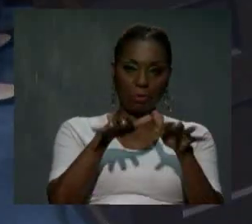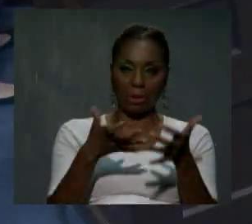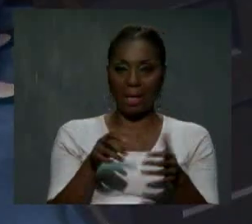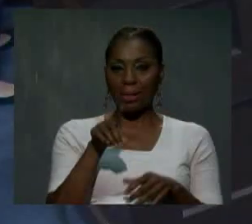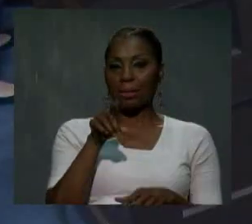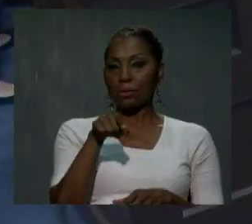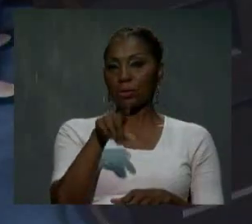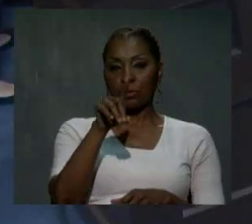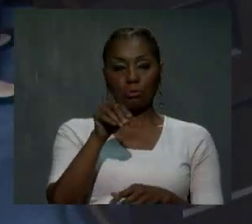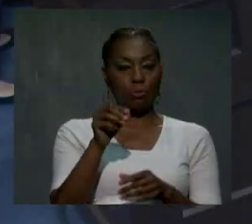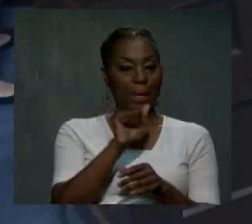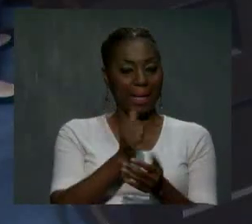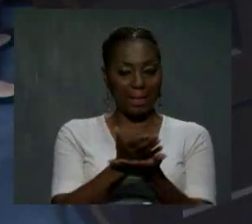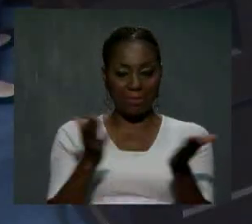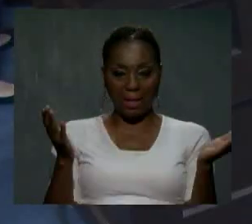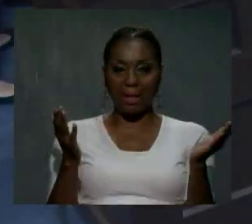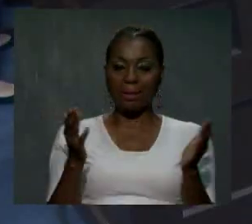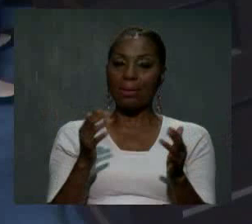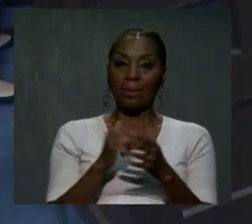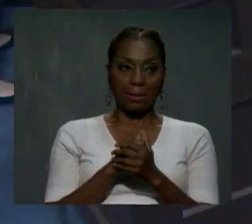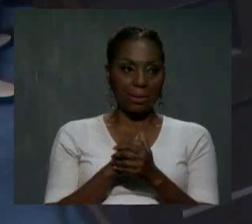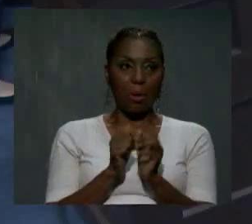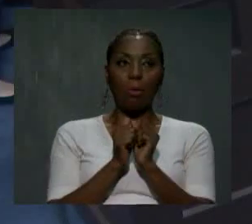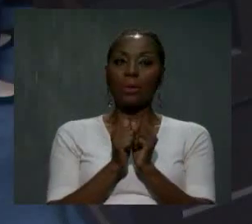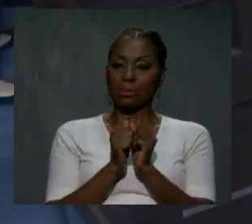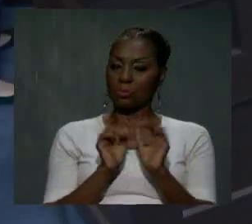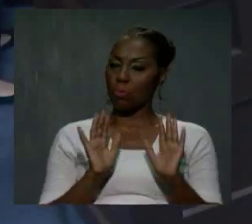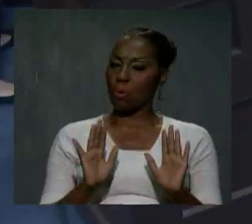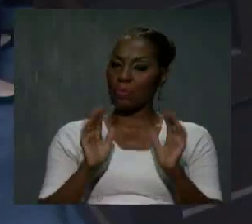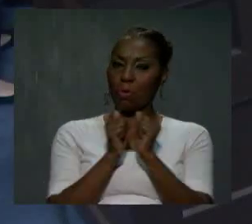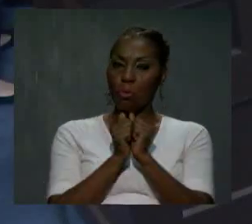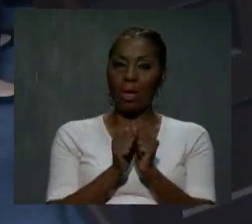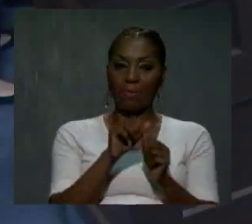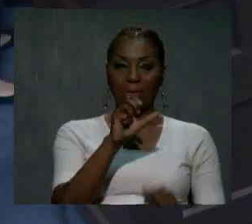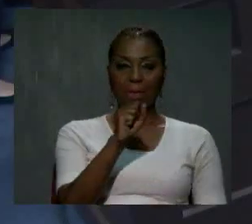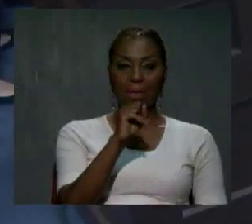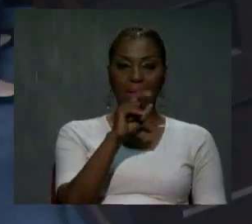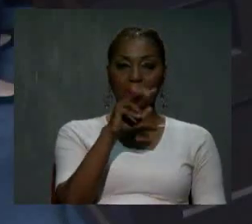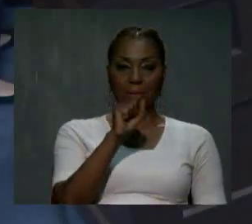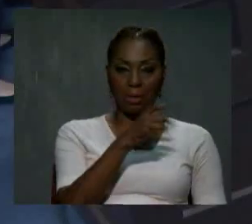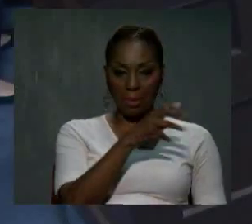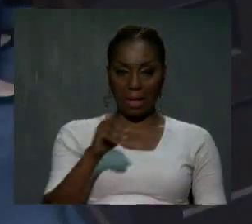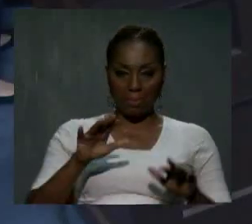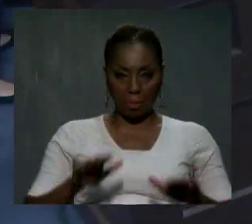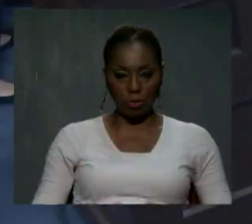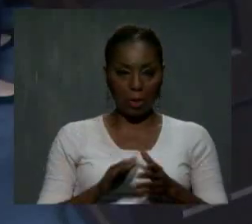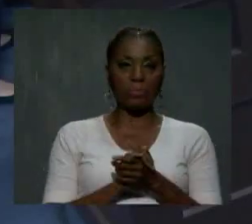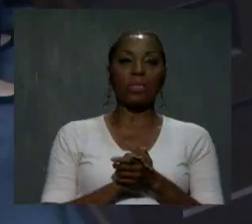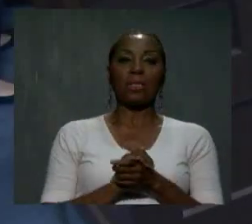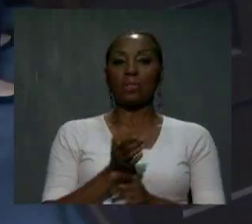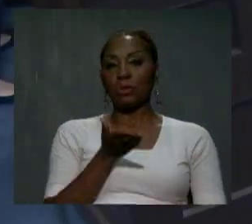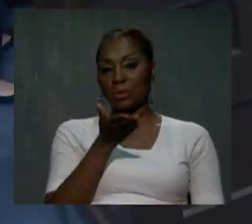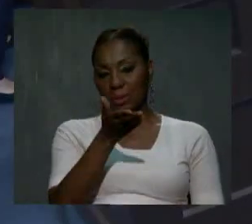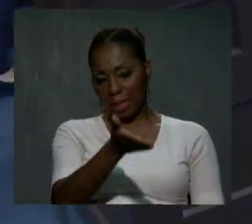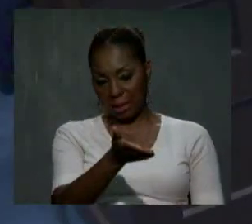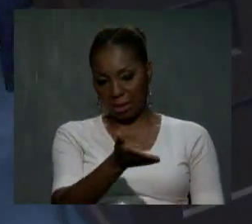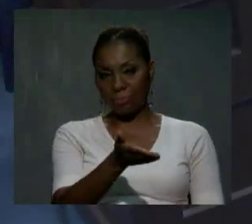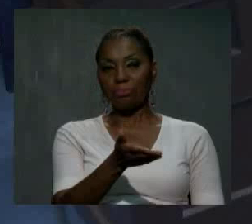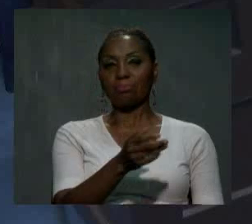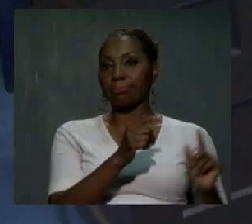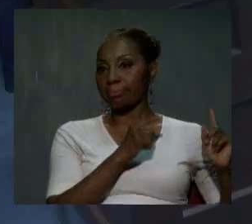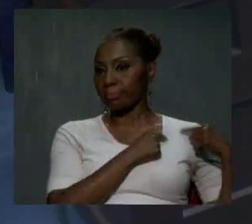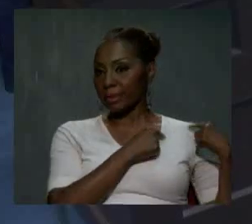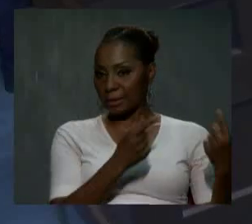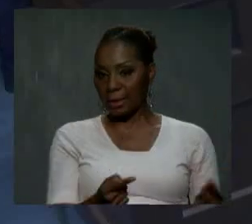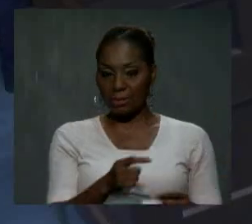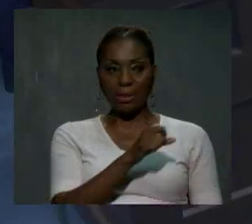anything ask of her and it amazes with her sit-ups and push-ups. She has been with Carver since pre-K, and over the years, the faculty have noted as